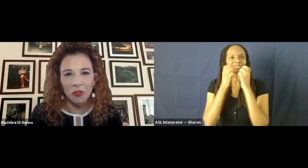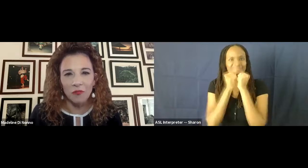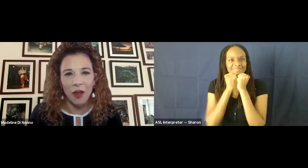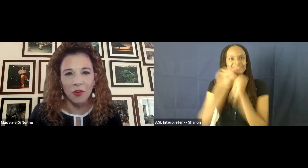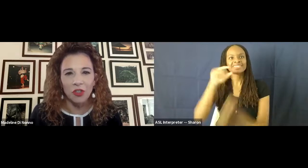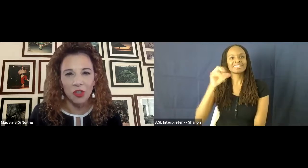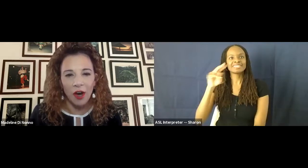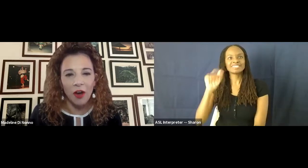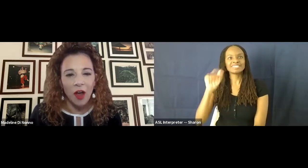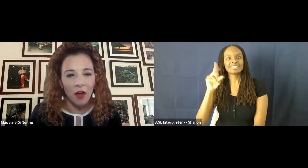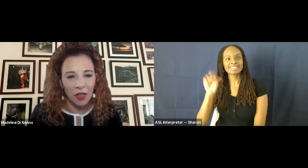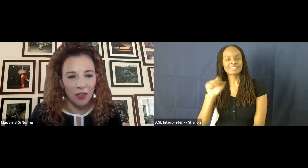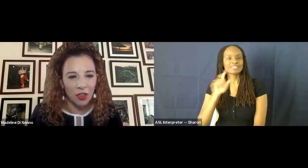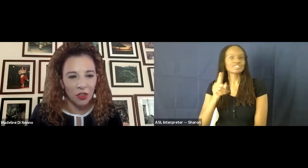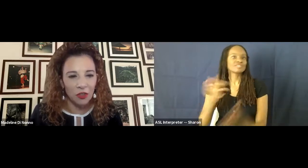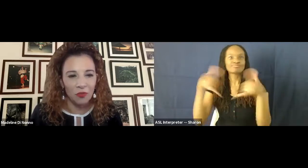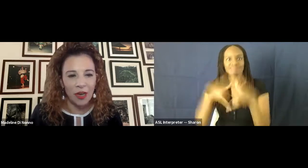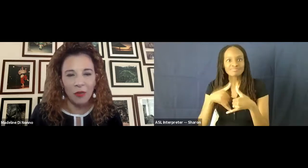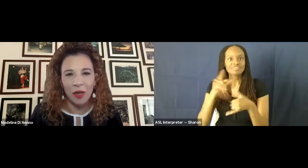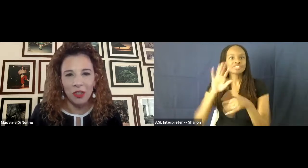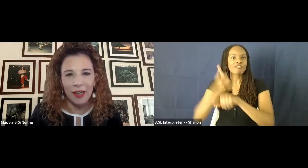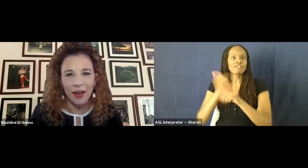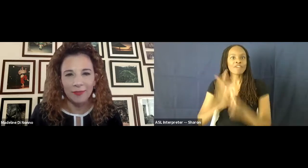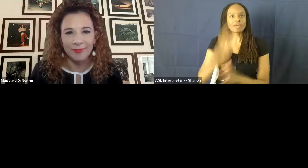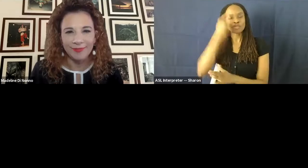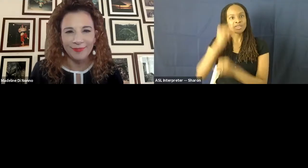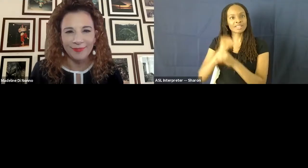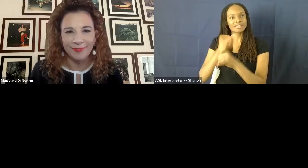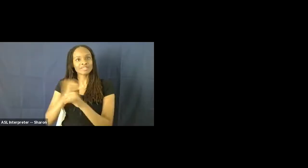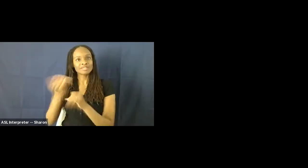actor, founder, and chair of the Institute. Take it away, Gina.